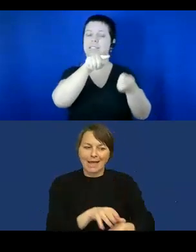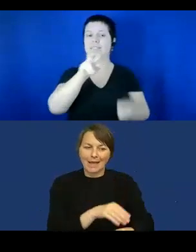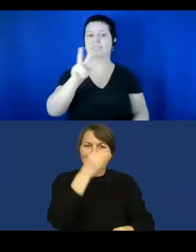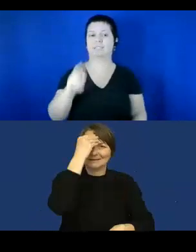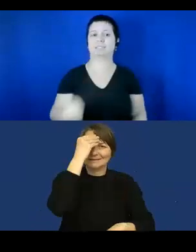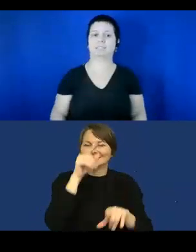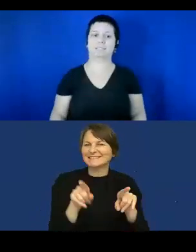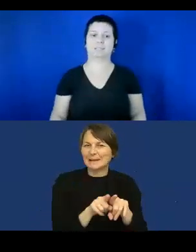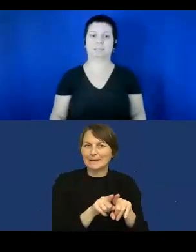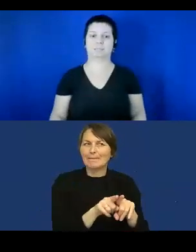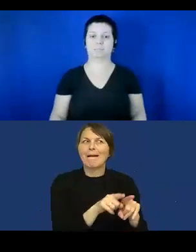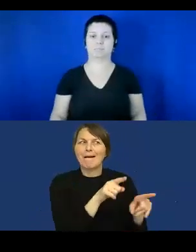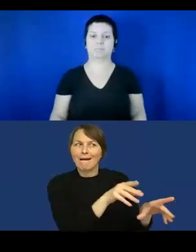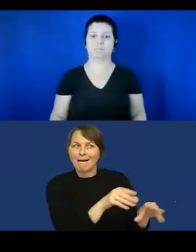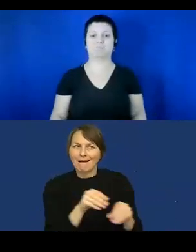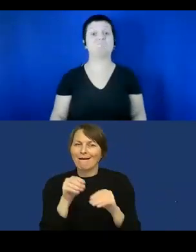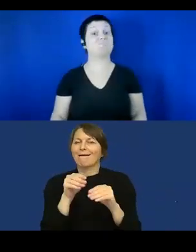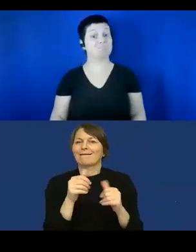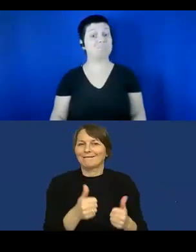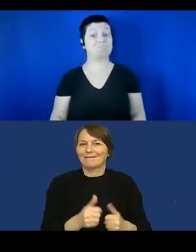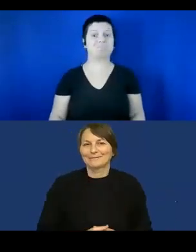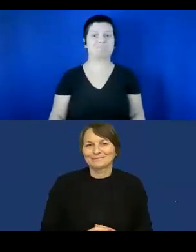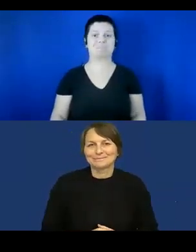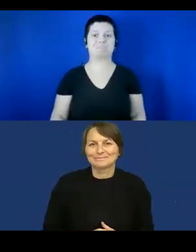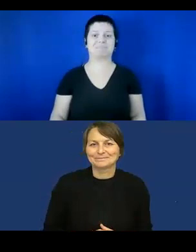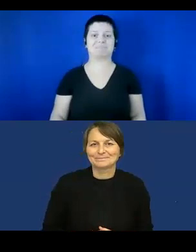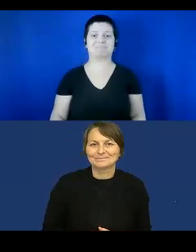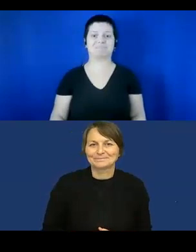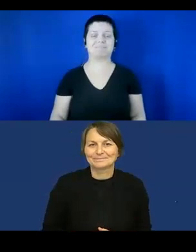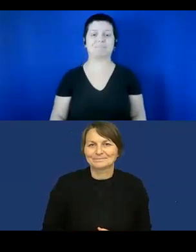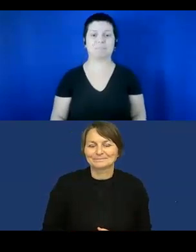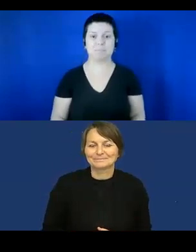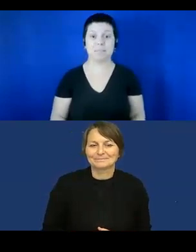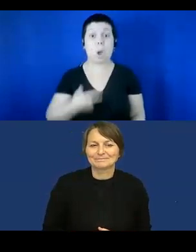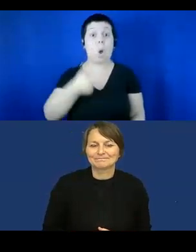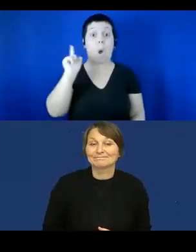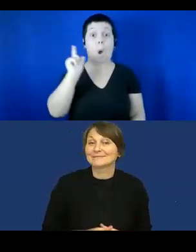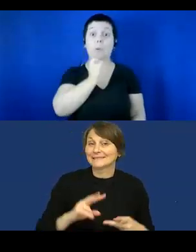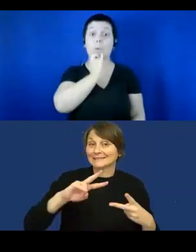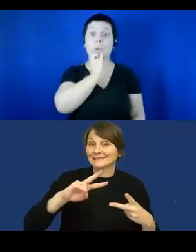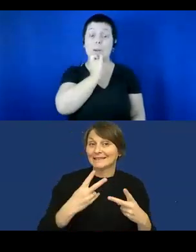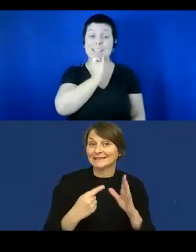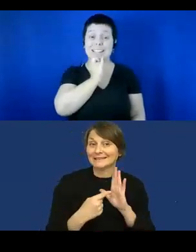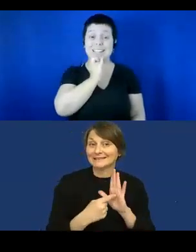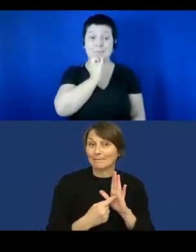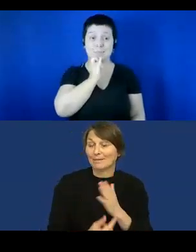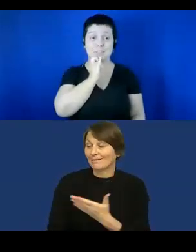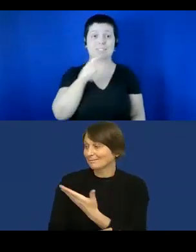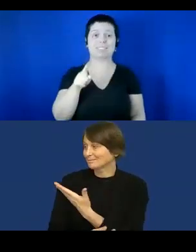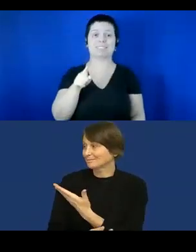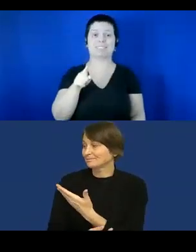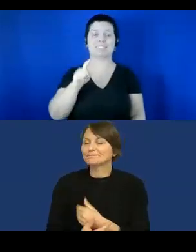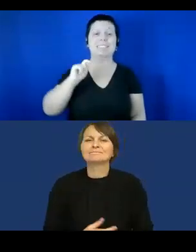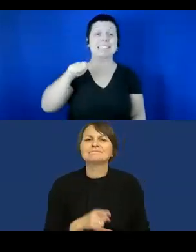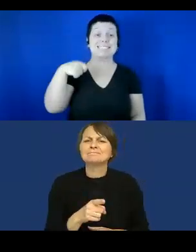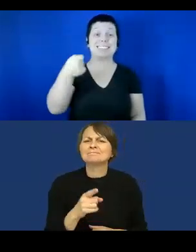we were indeed trying to imitate. Another example where this immediately worked was the sign for